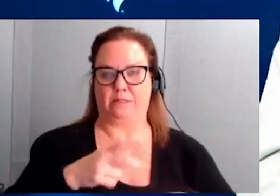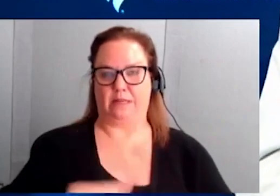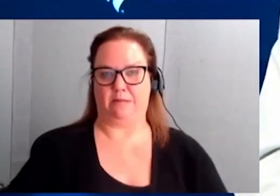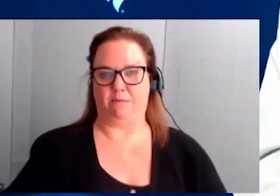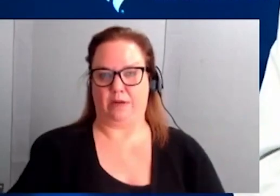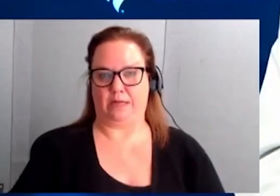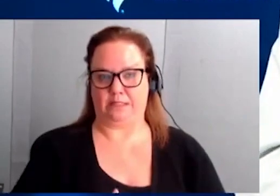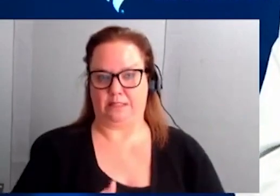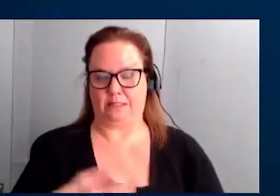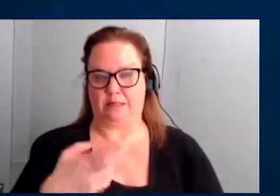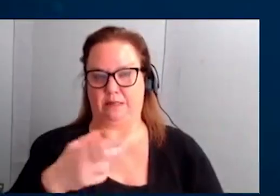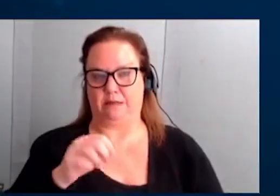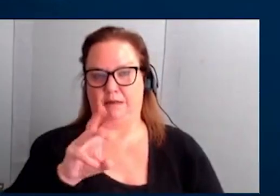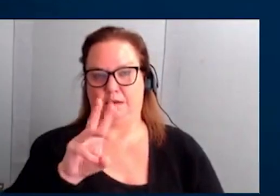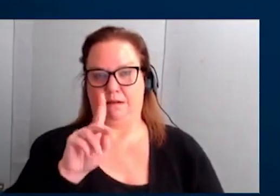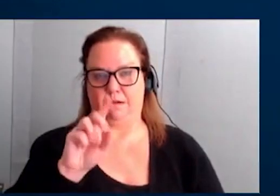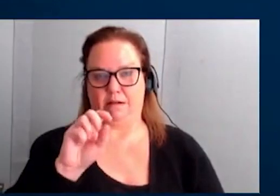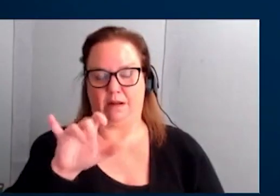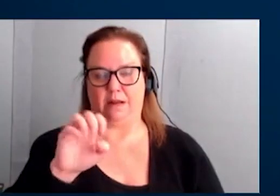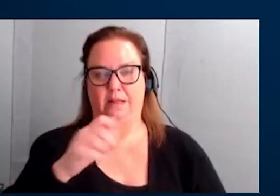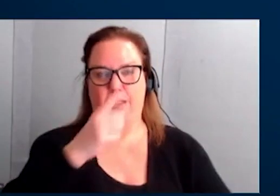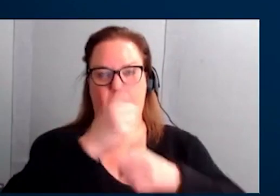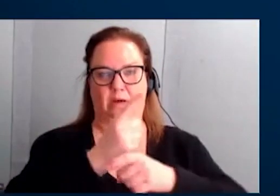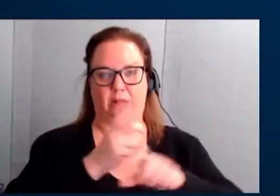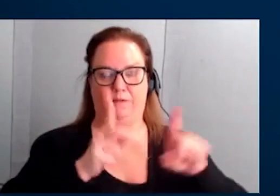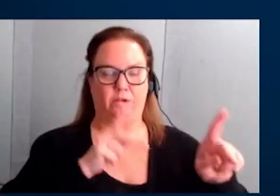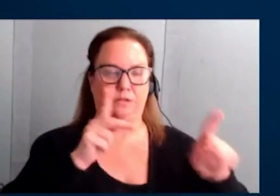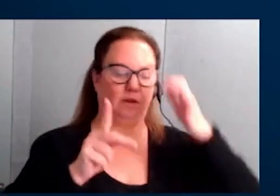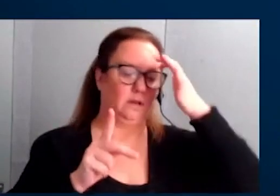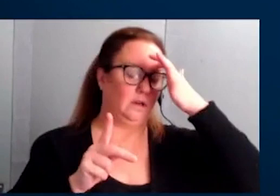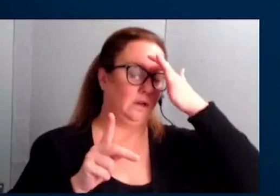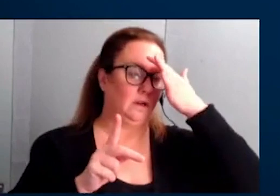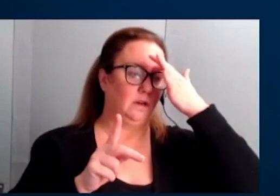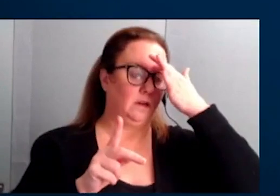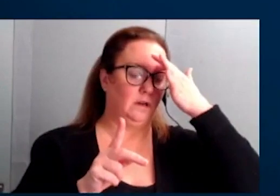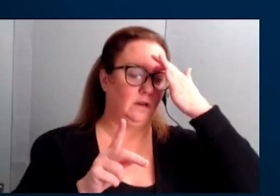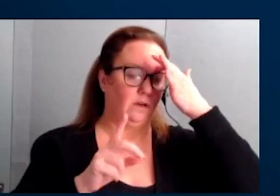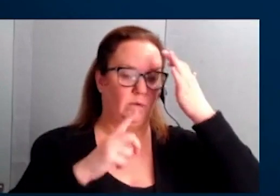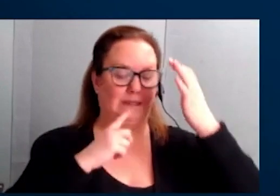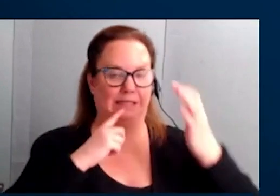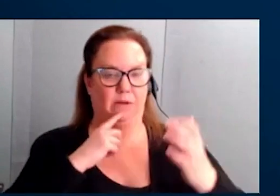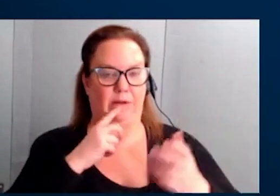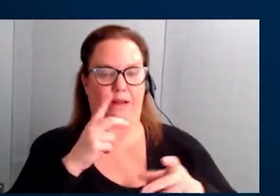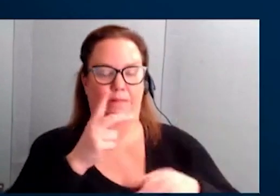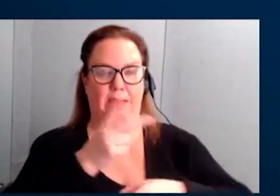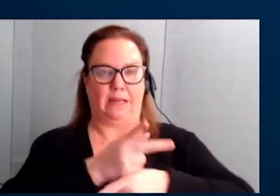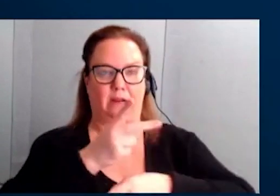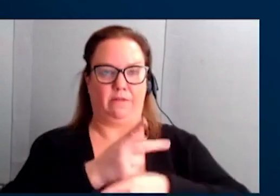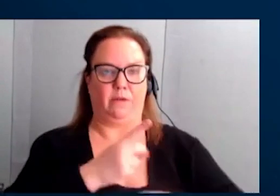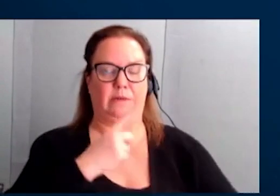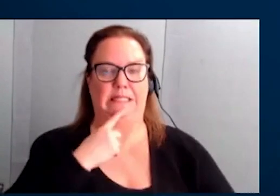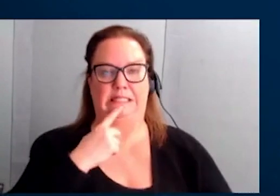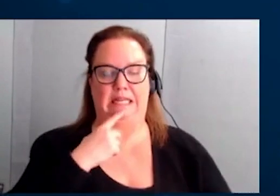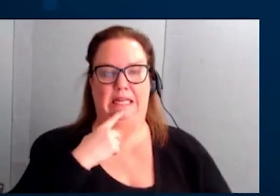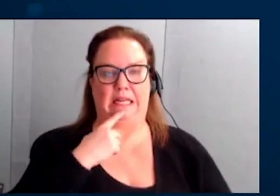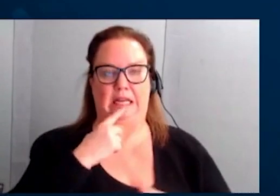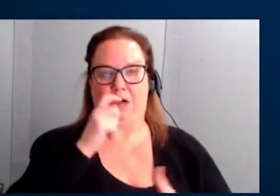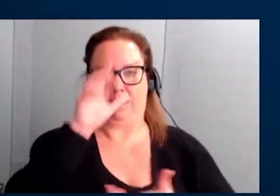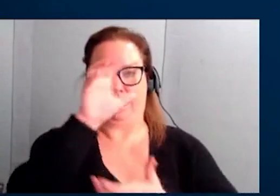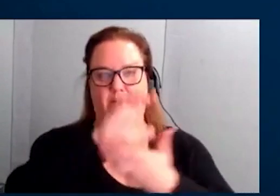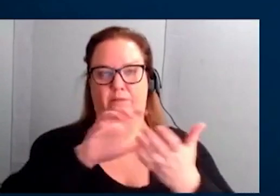Hawkeye, like we do in regular folks? So Dr. Parrish and Dr. Hawkeye, I'm just because we say we got to be careful. We say these things and I don't want to confuse our audience too much. That's